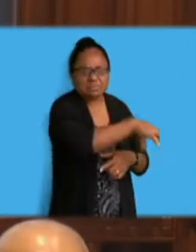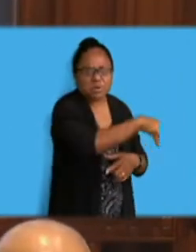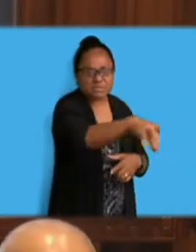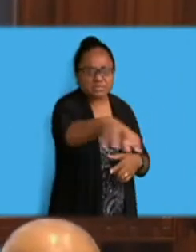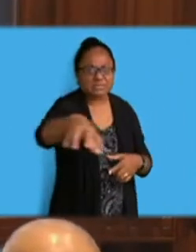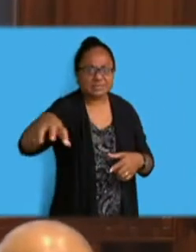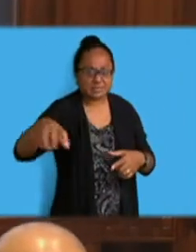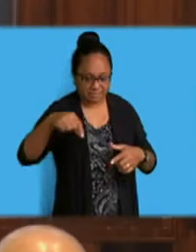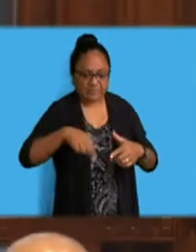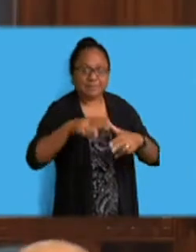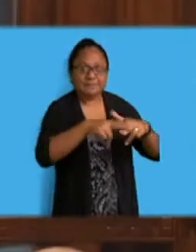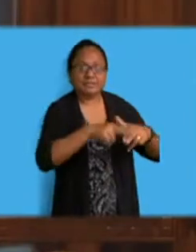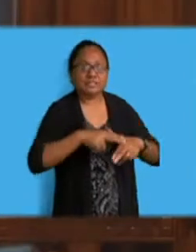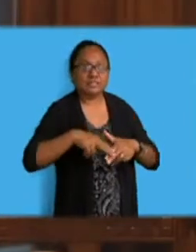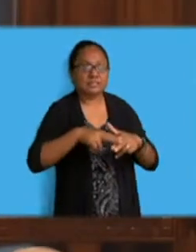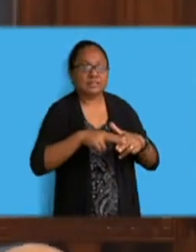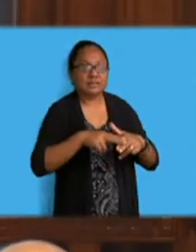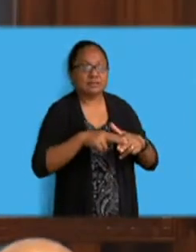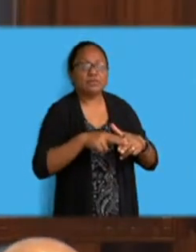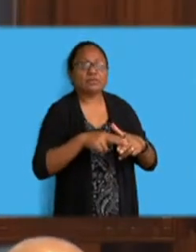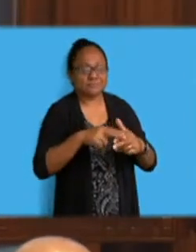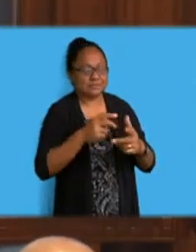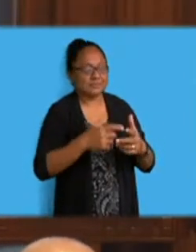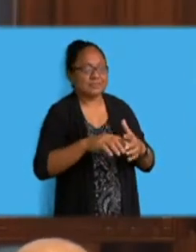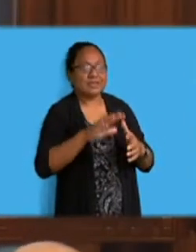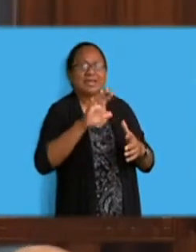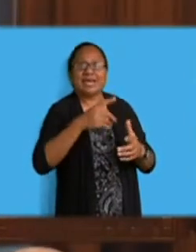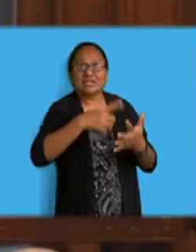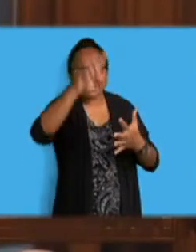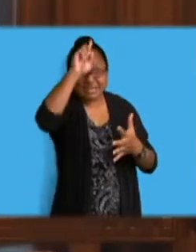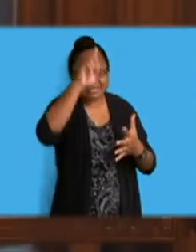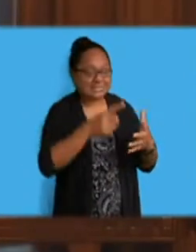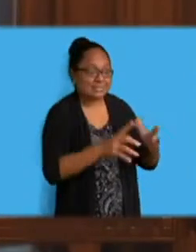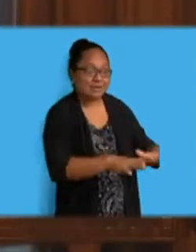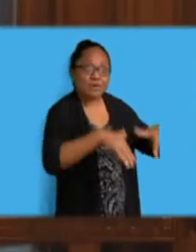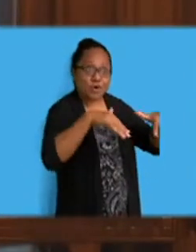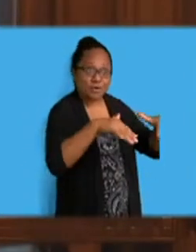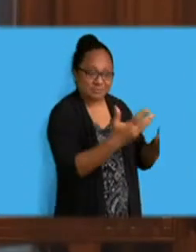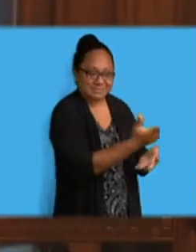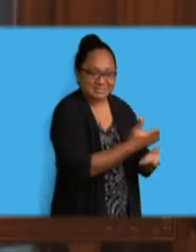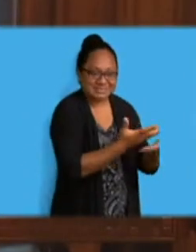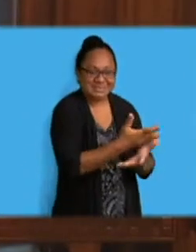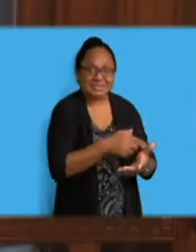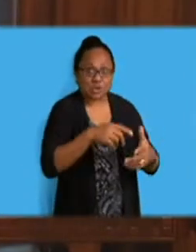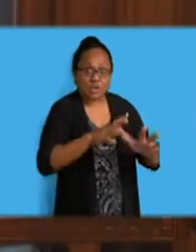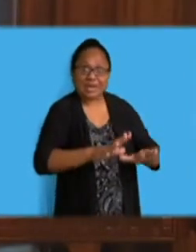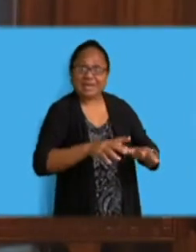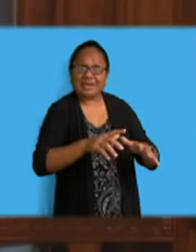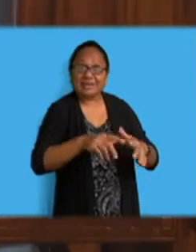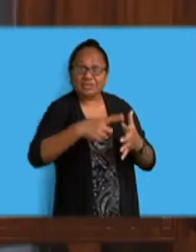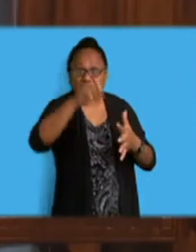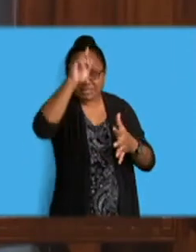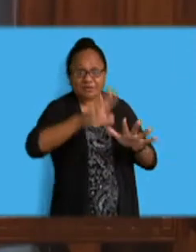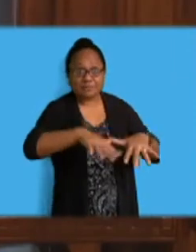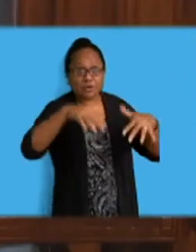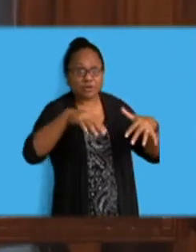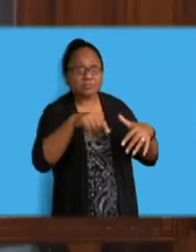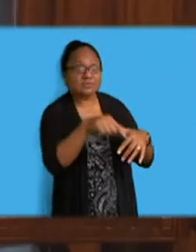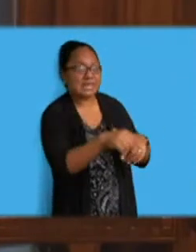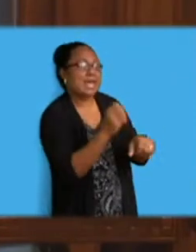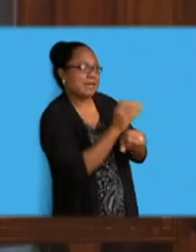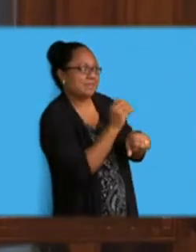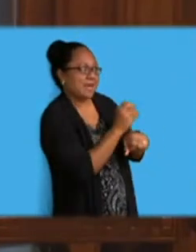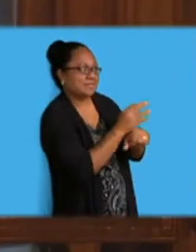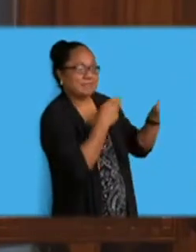Fiji. The Education Forum is an advisory body to the Minister of Education, Heritage and Arts.